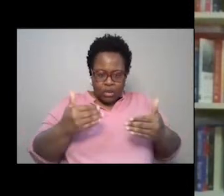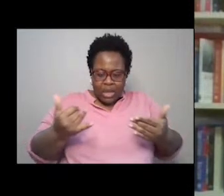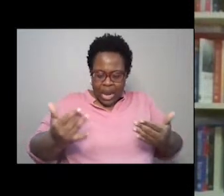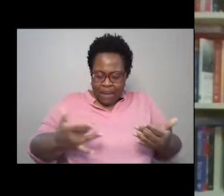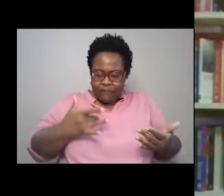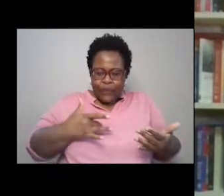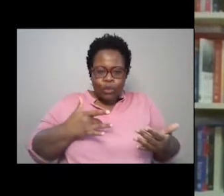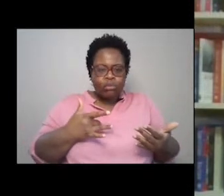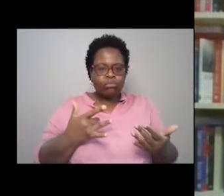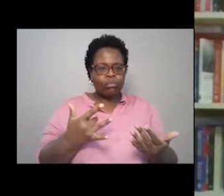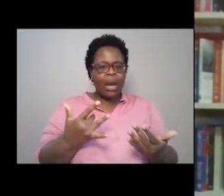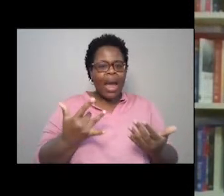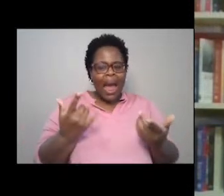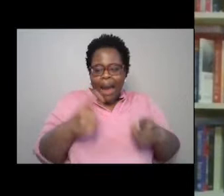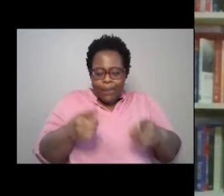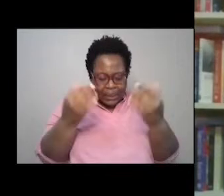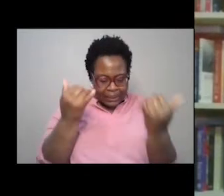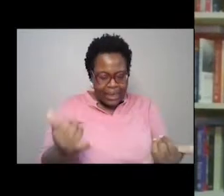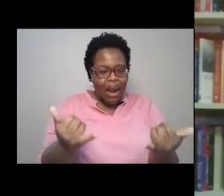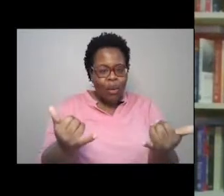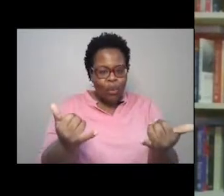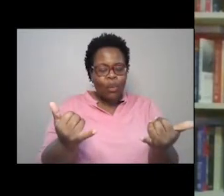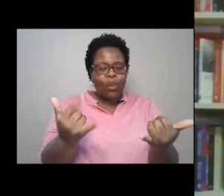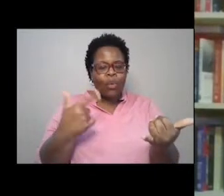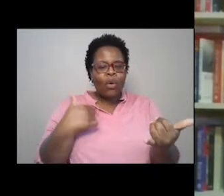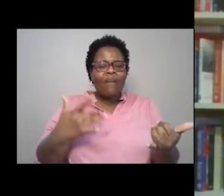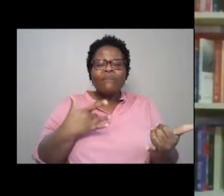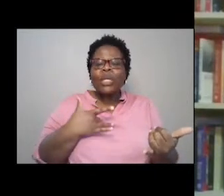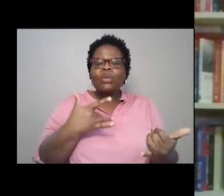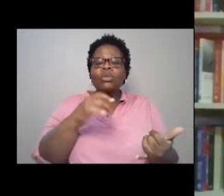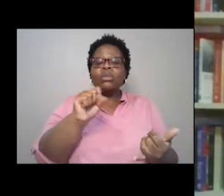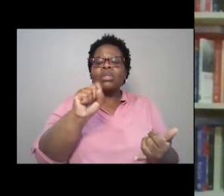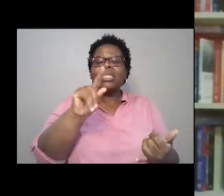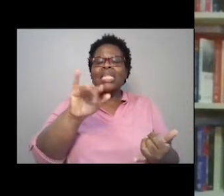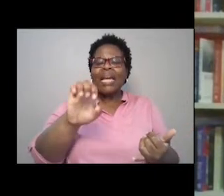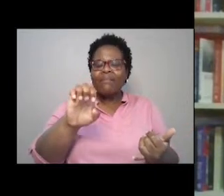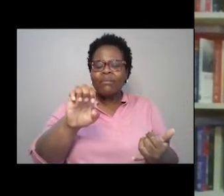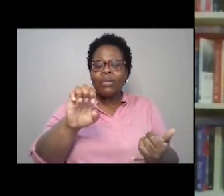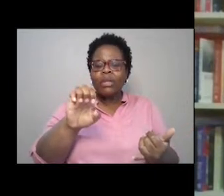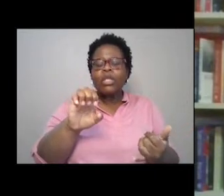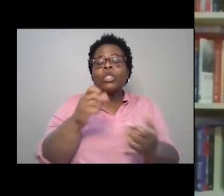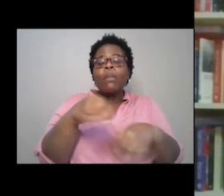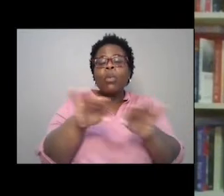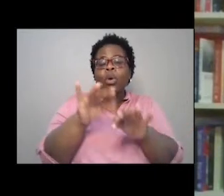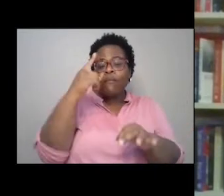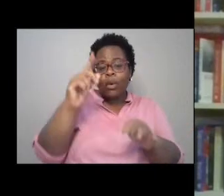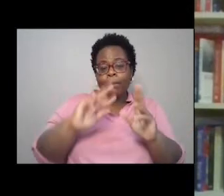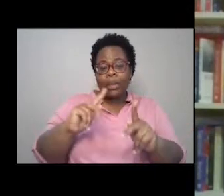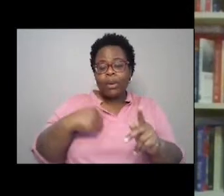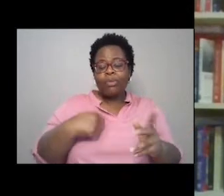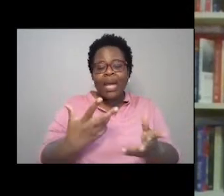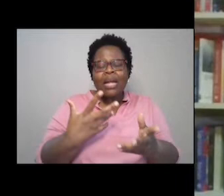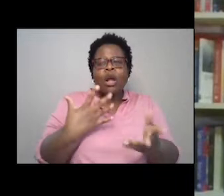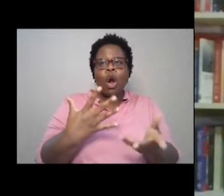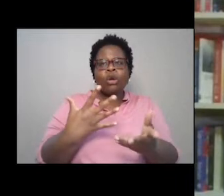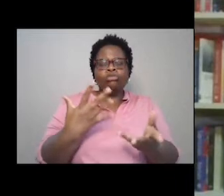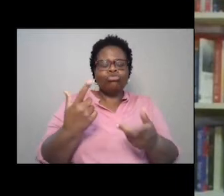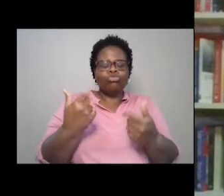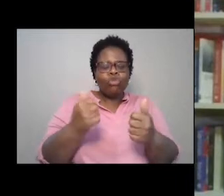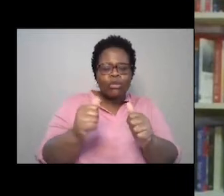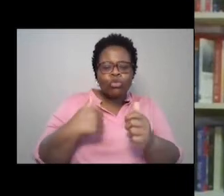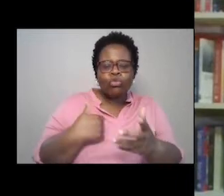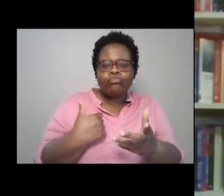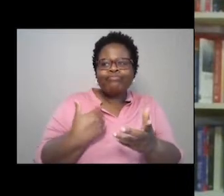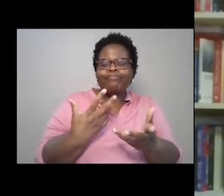in our bodies. This is tremendously important for people who are working through substance abuse, who are working through